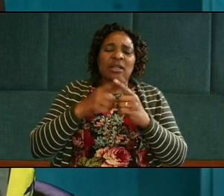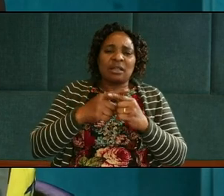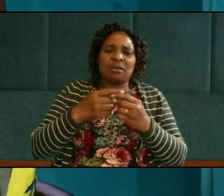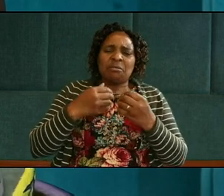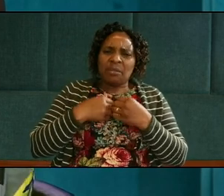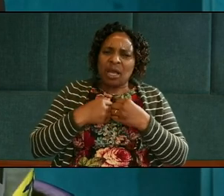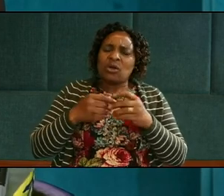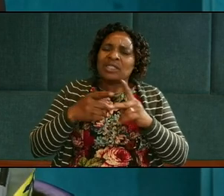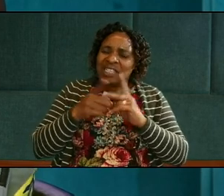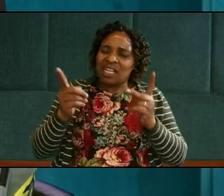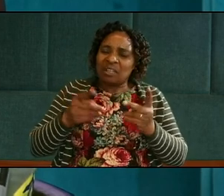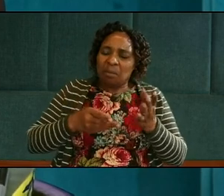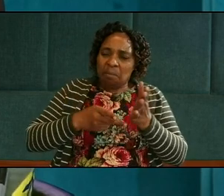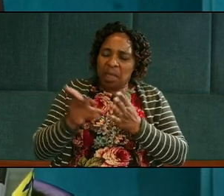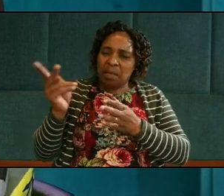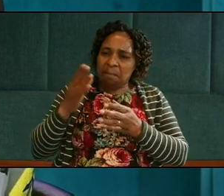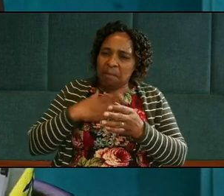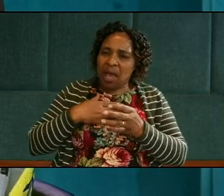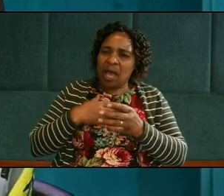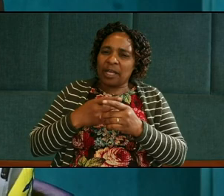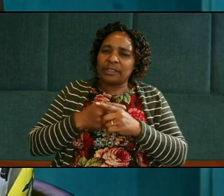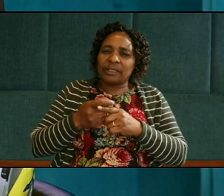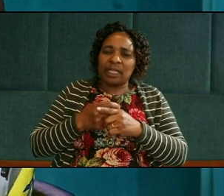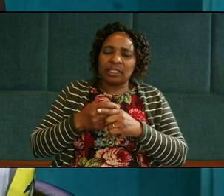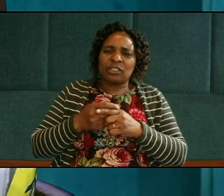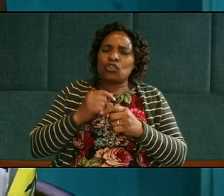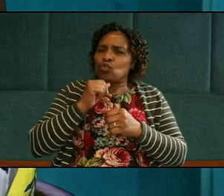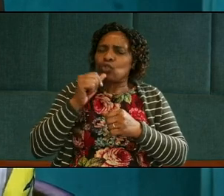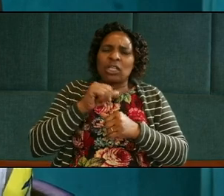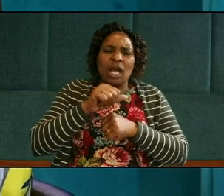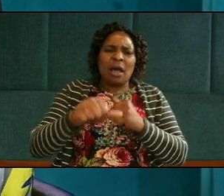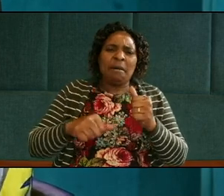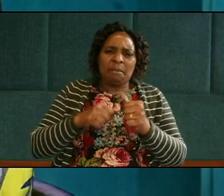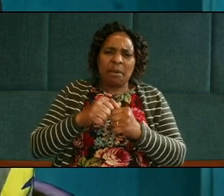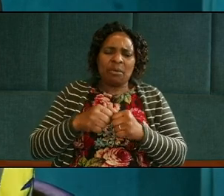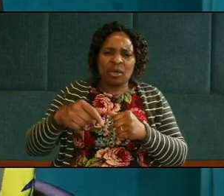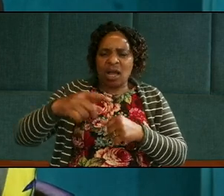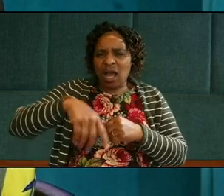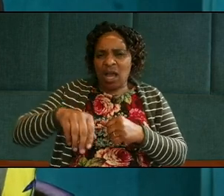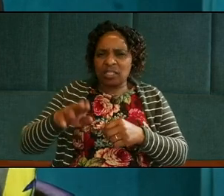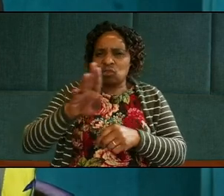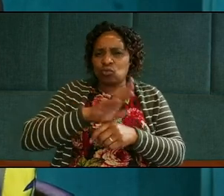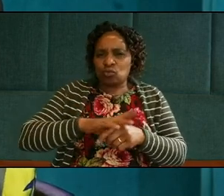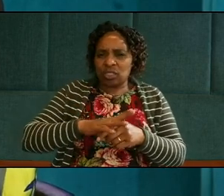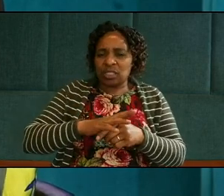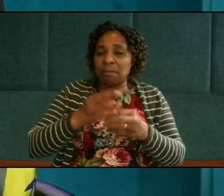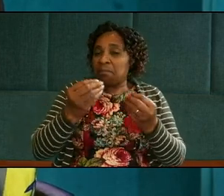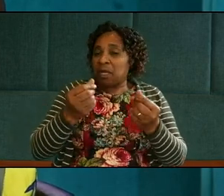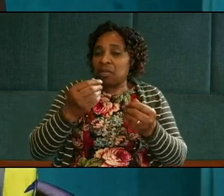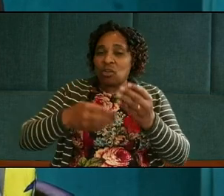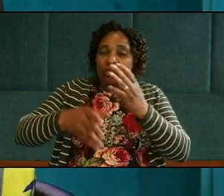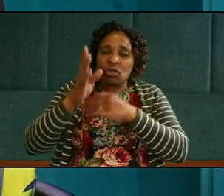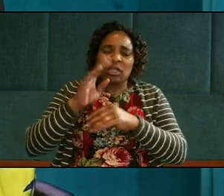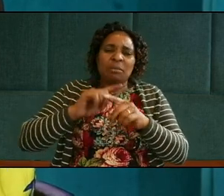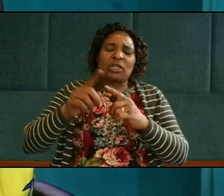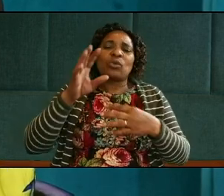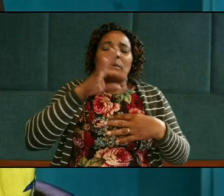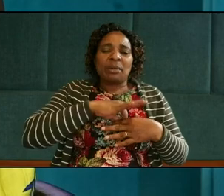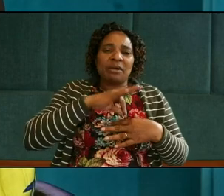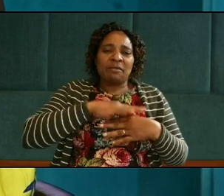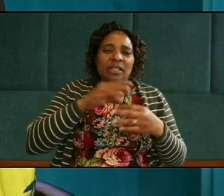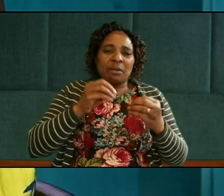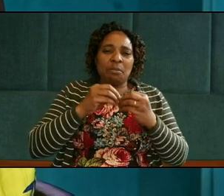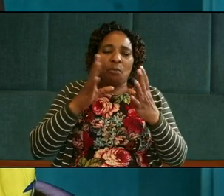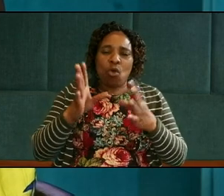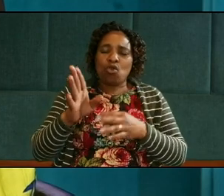tithe. So it's not about us spending money on God, but we benefit more by